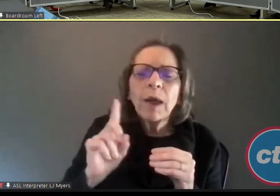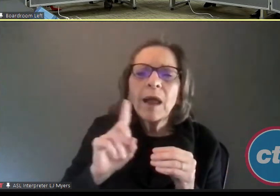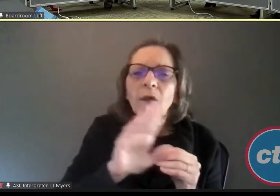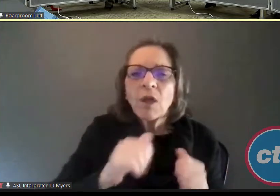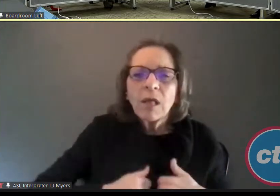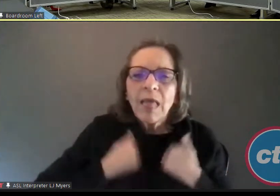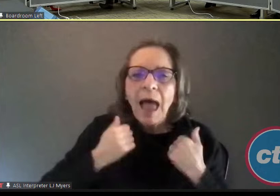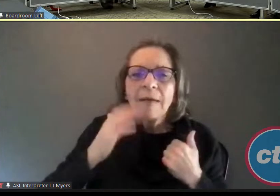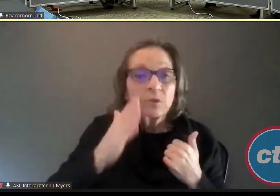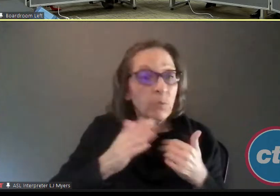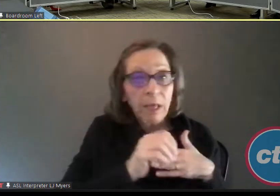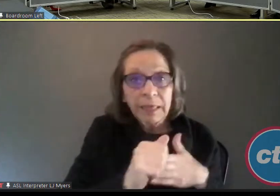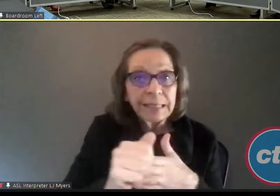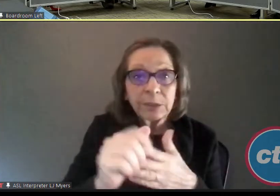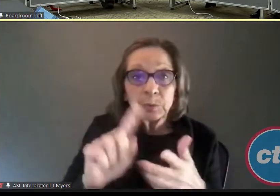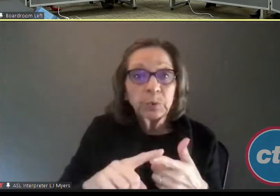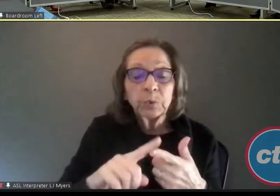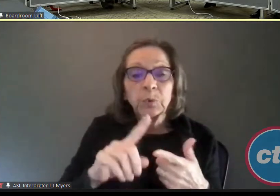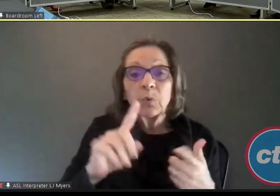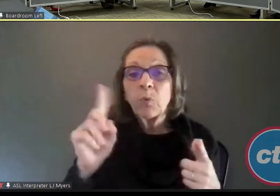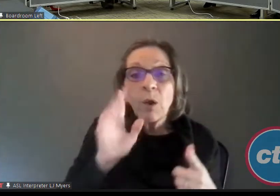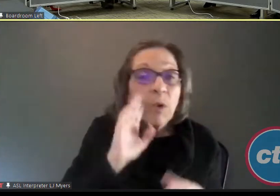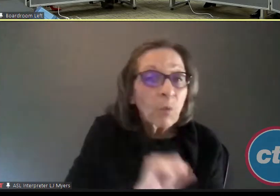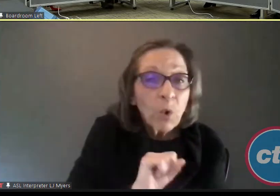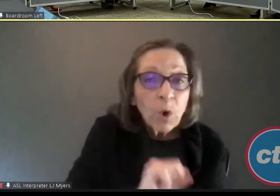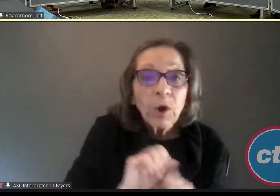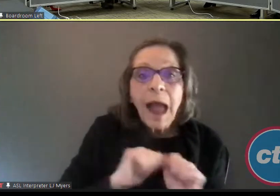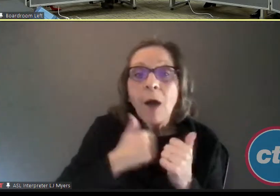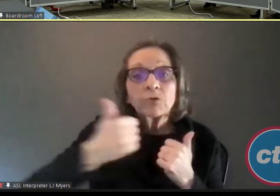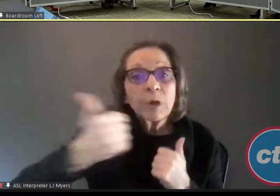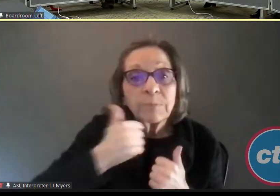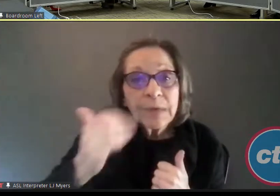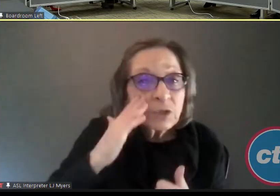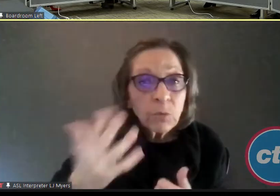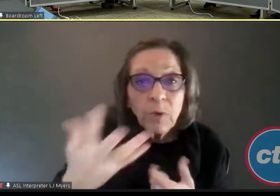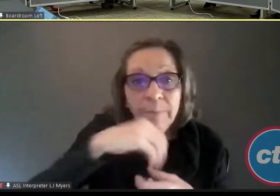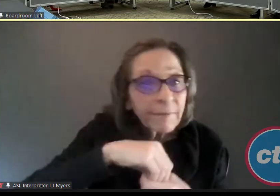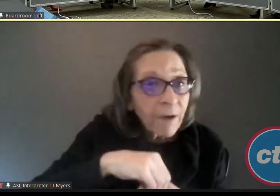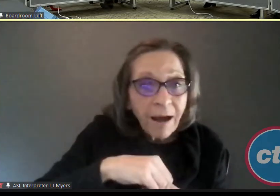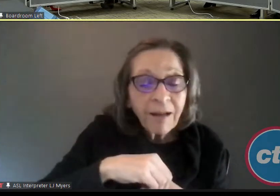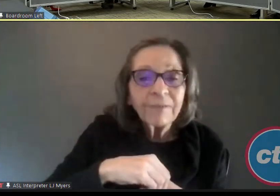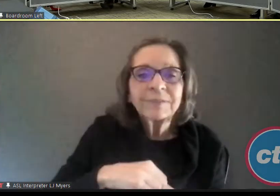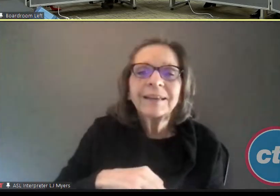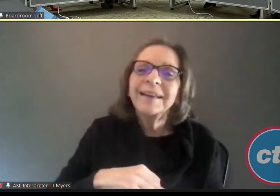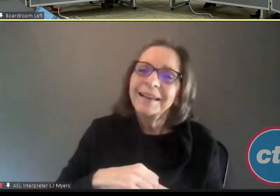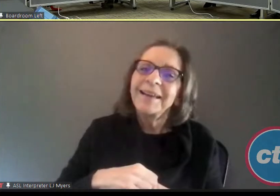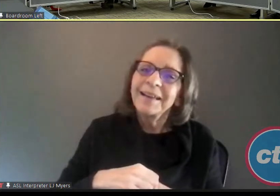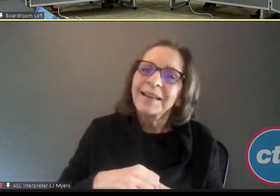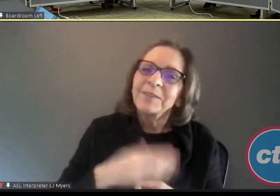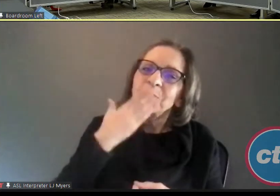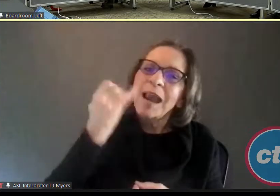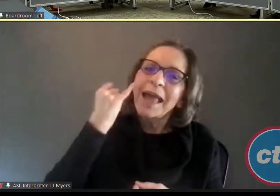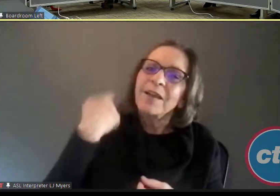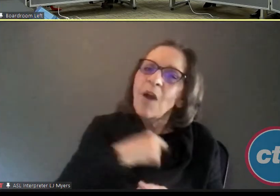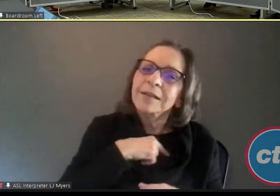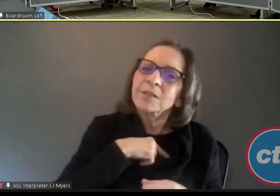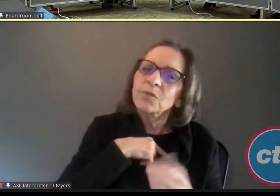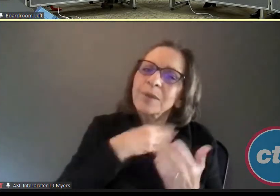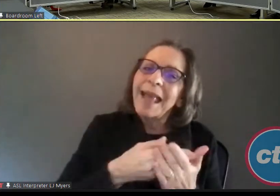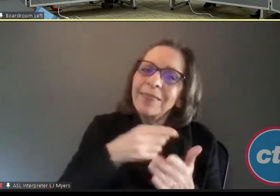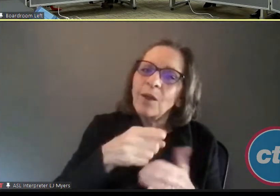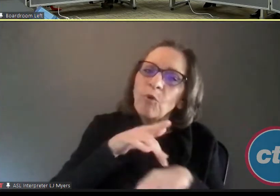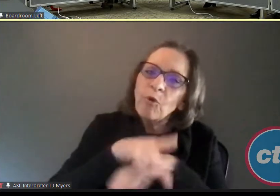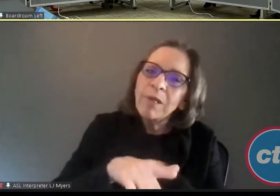lives are going to go, where their work lives and their transportation lives are going to be. And the idea would be for us to get in early on and talk